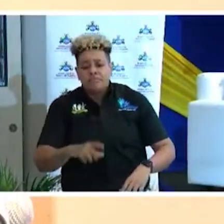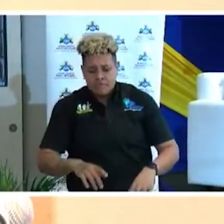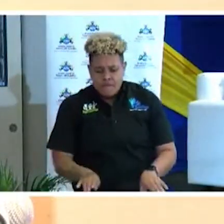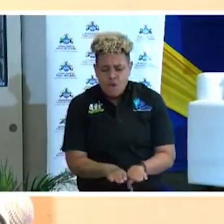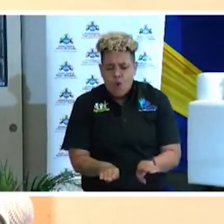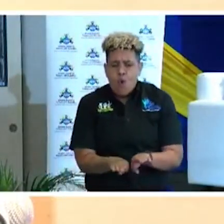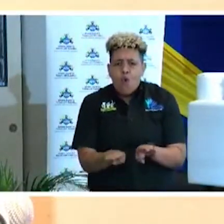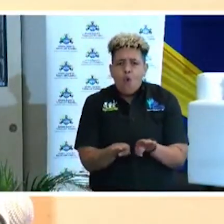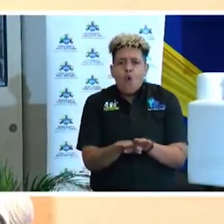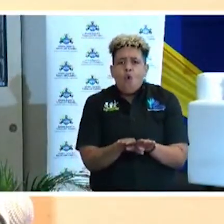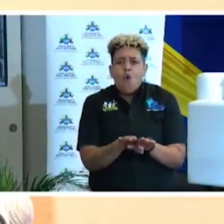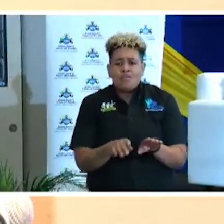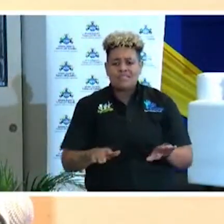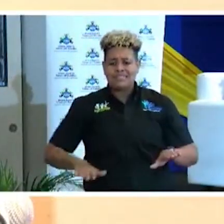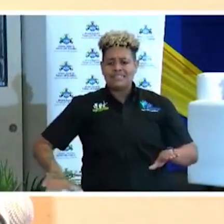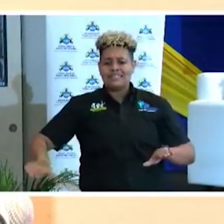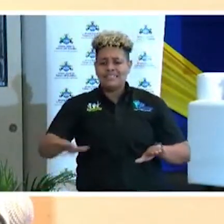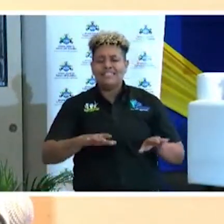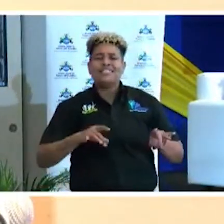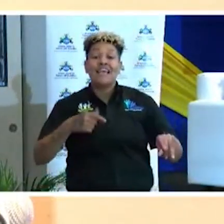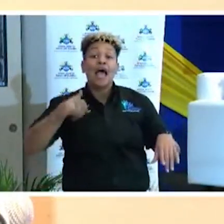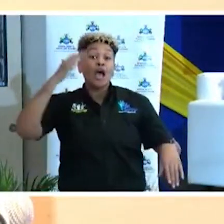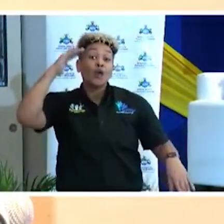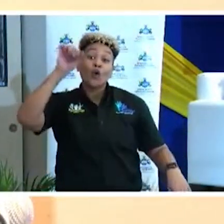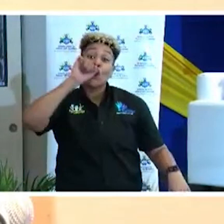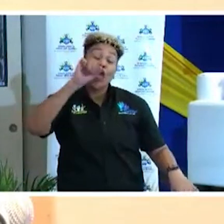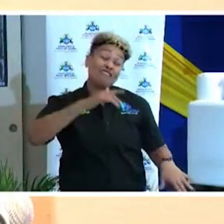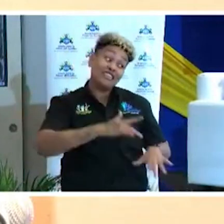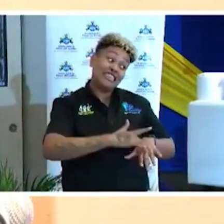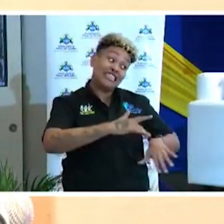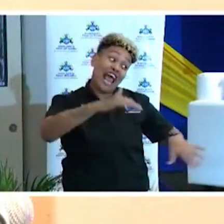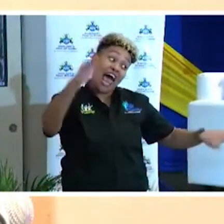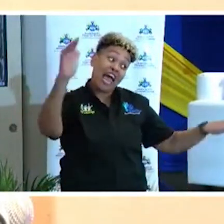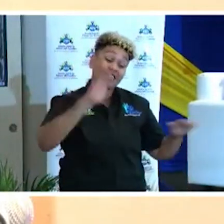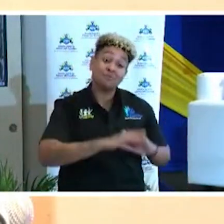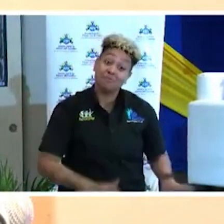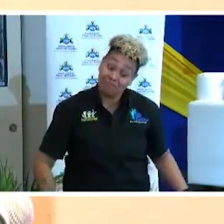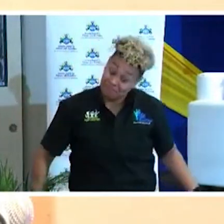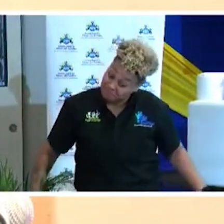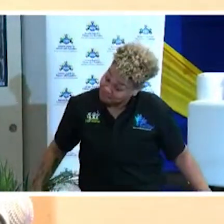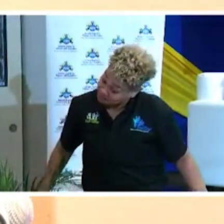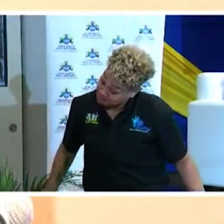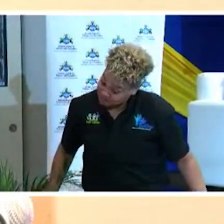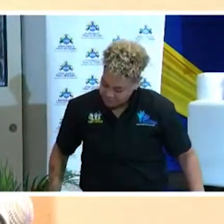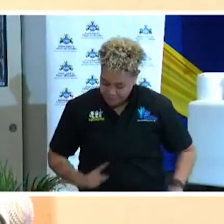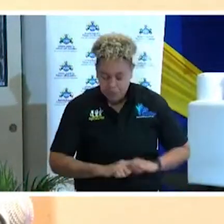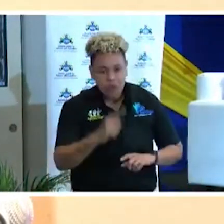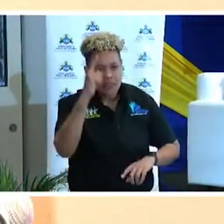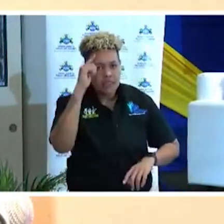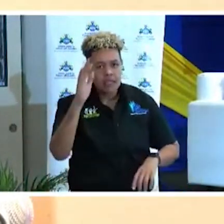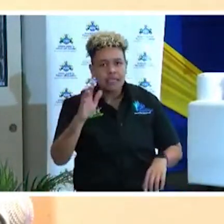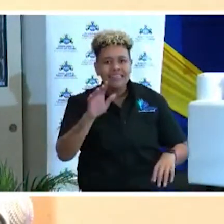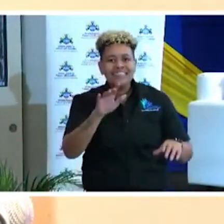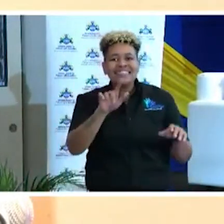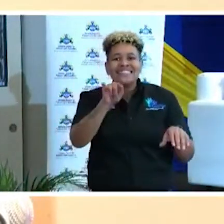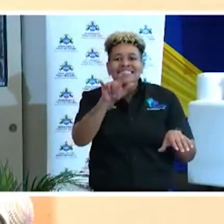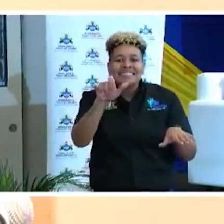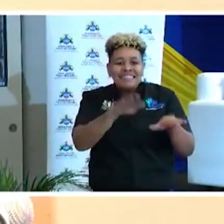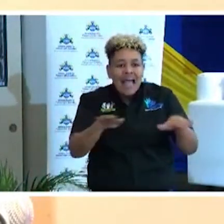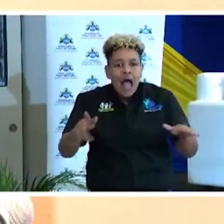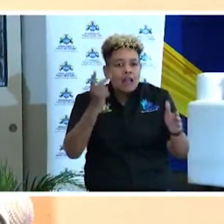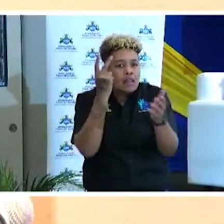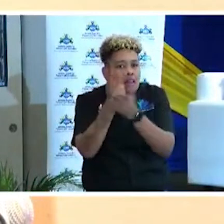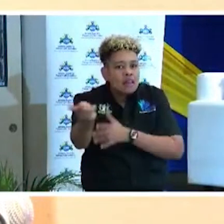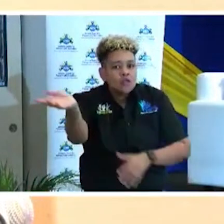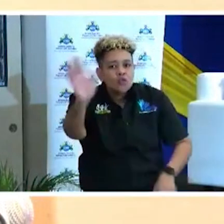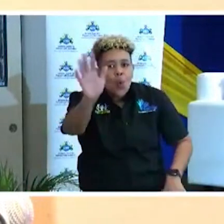the JCPD, Dr. Christine Hendricks, explains that the checklist is not a replacement for the building codes, but will work in tandem